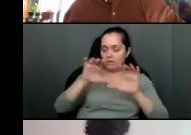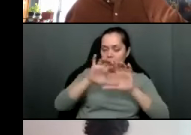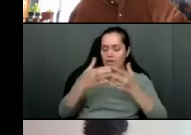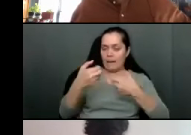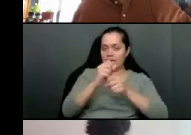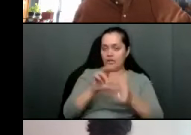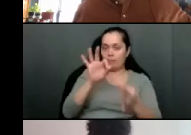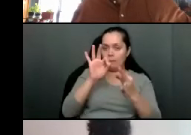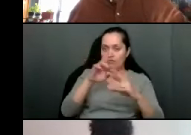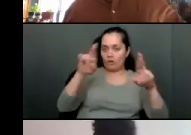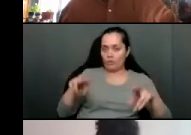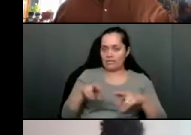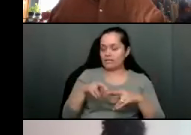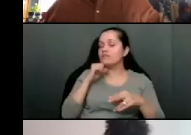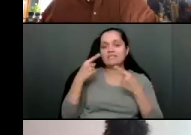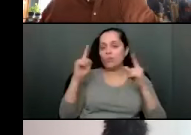It doesn't work.